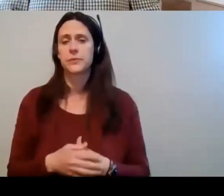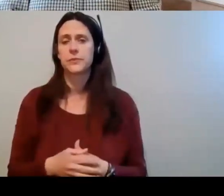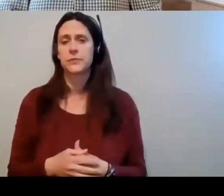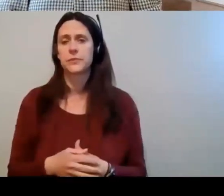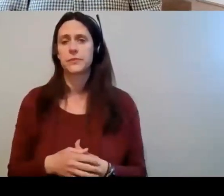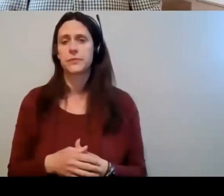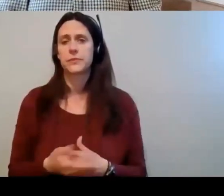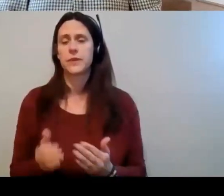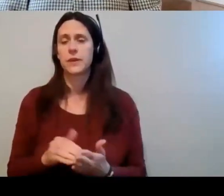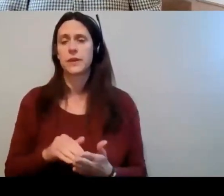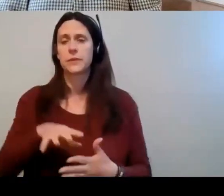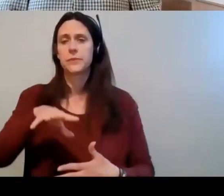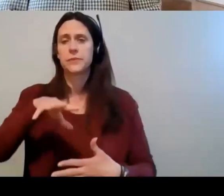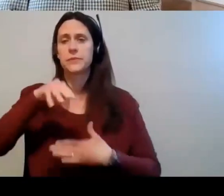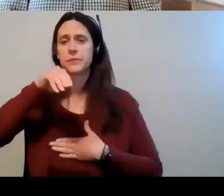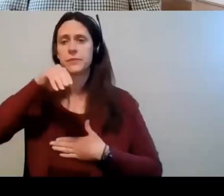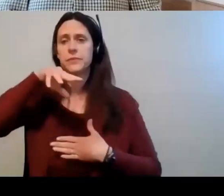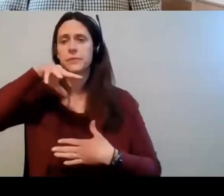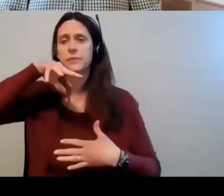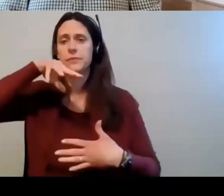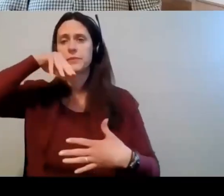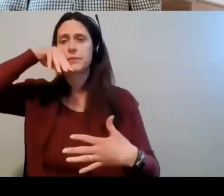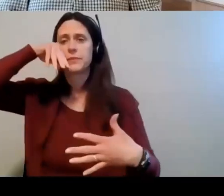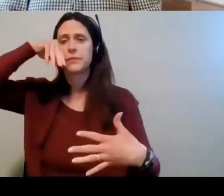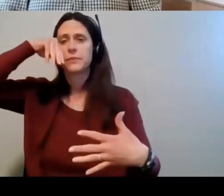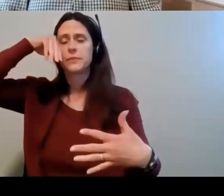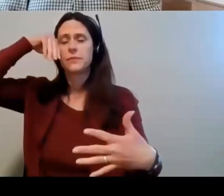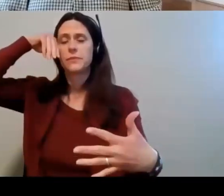Take another slow, smooth breath in through your nose,